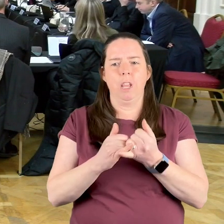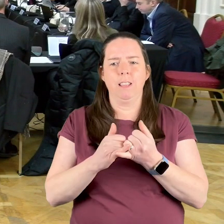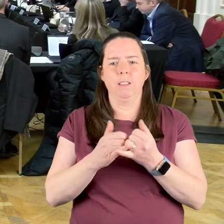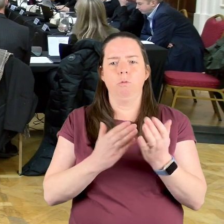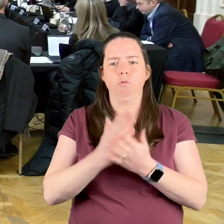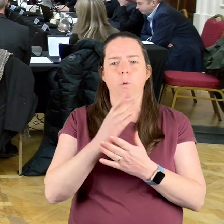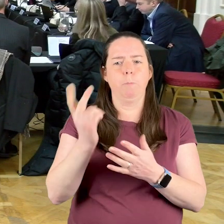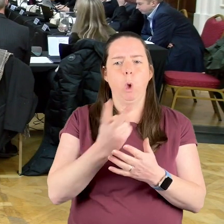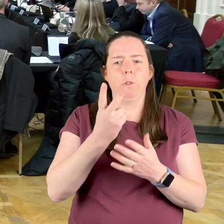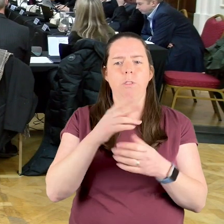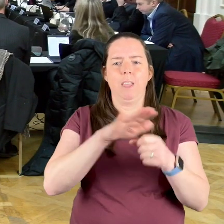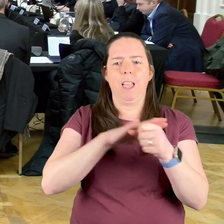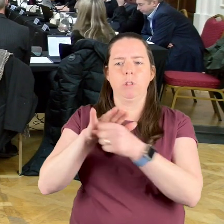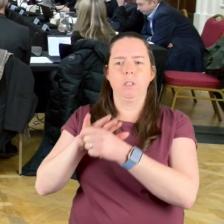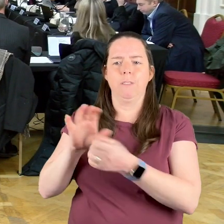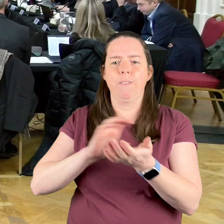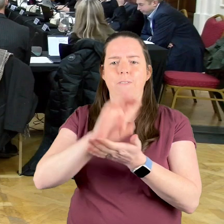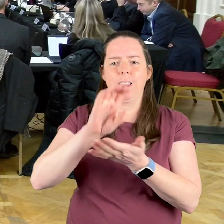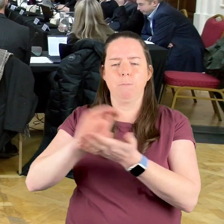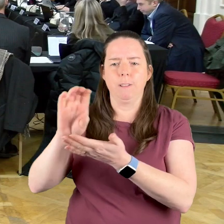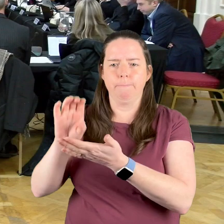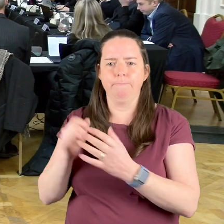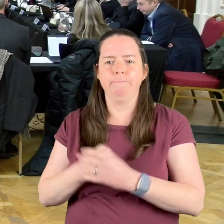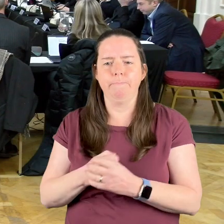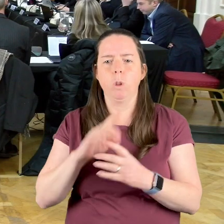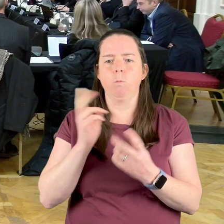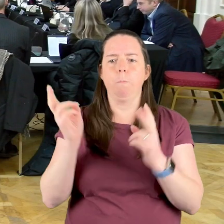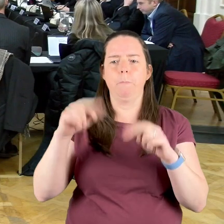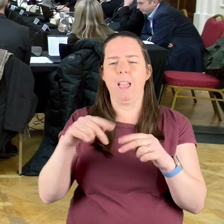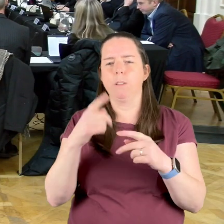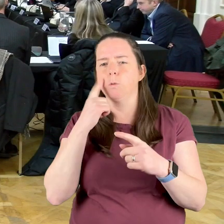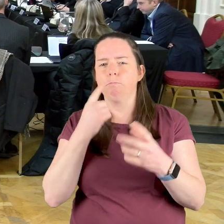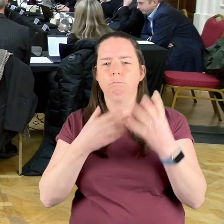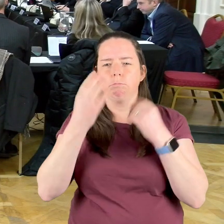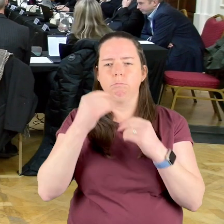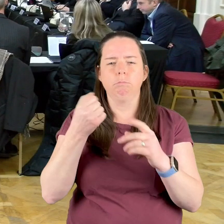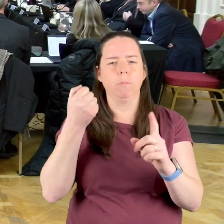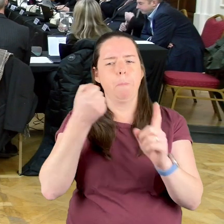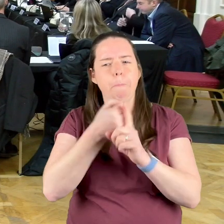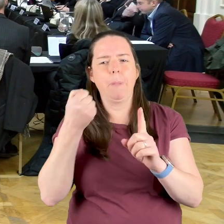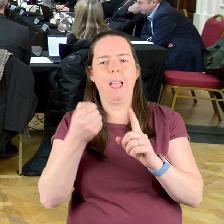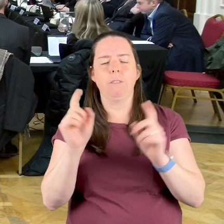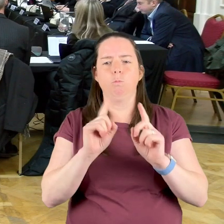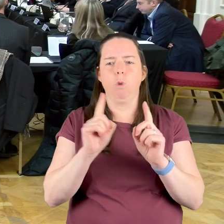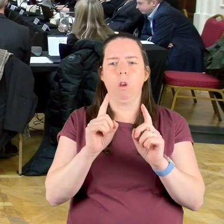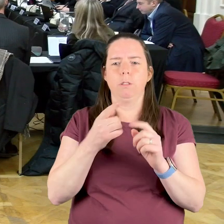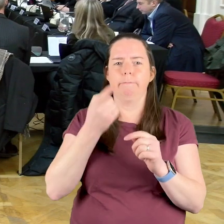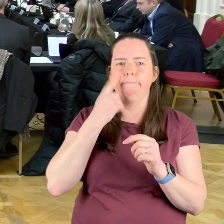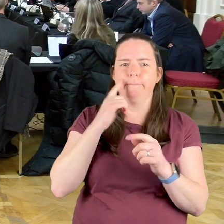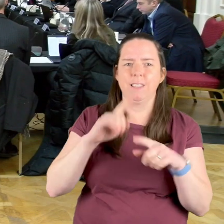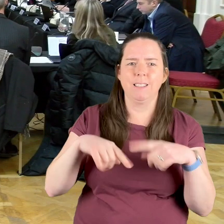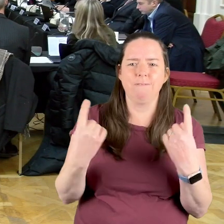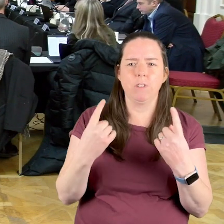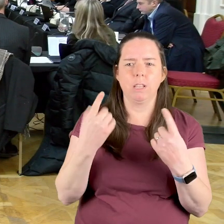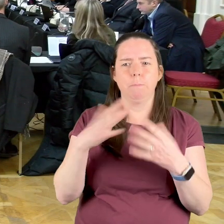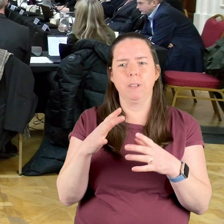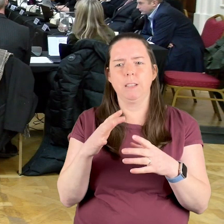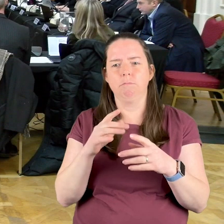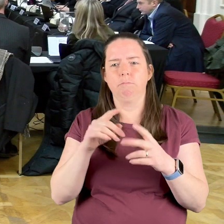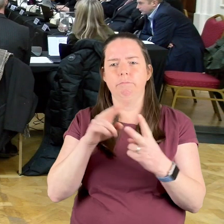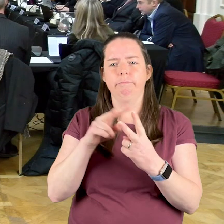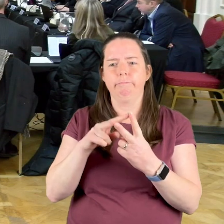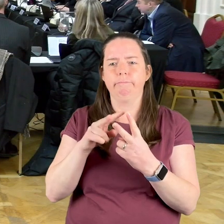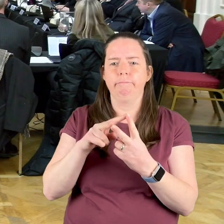And we will come back as we then learn the lessons and see the impact of those to look at the impact and the difference that those two investment pots have